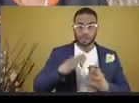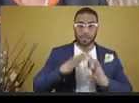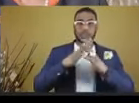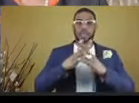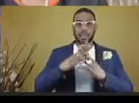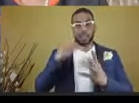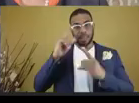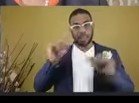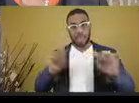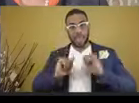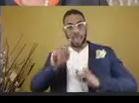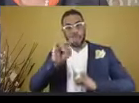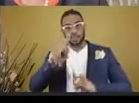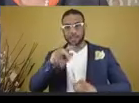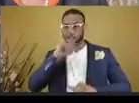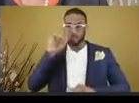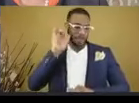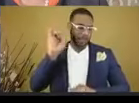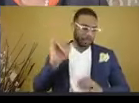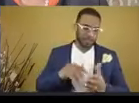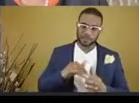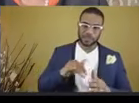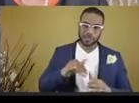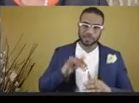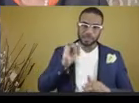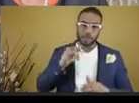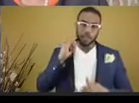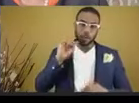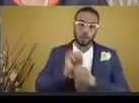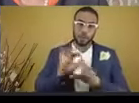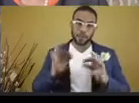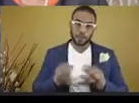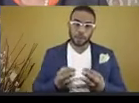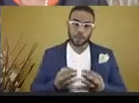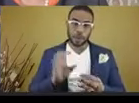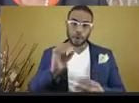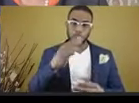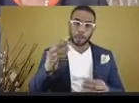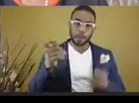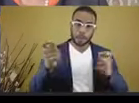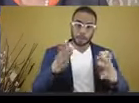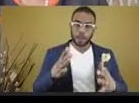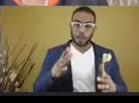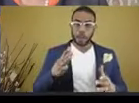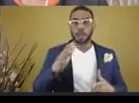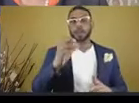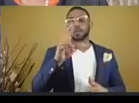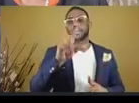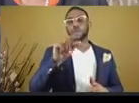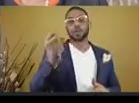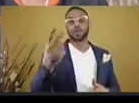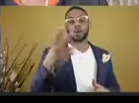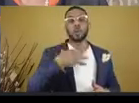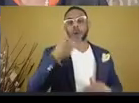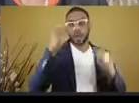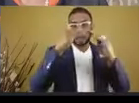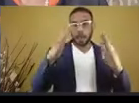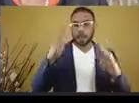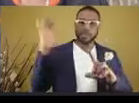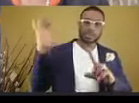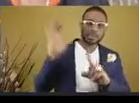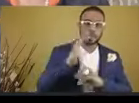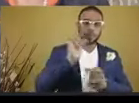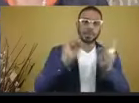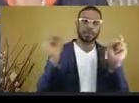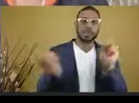act tank, love the sound of that, for working families, and an Obama Administration 2012 White House Champion of